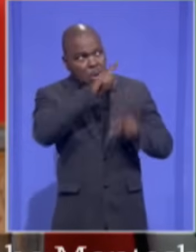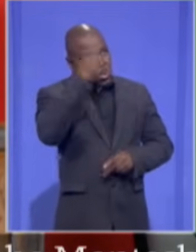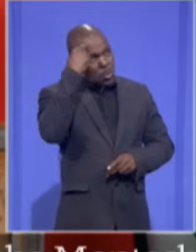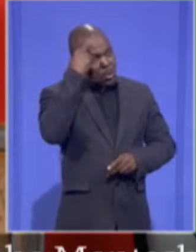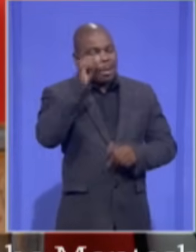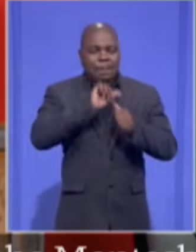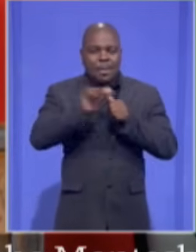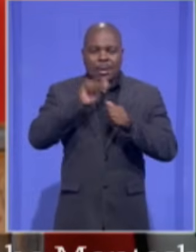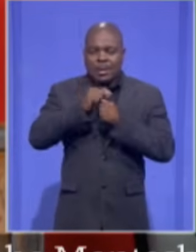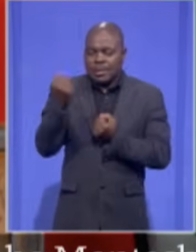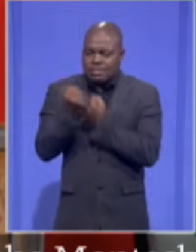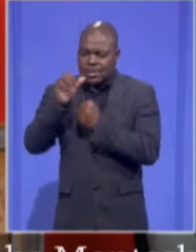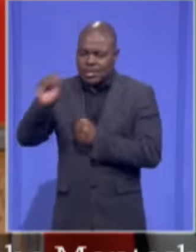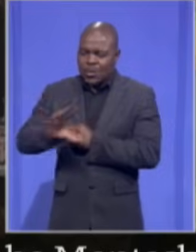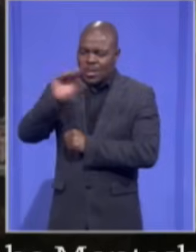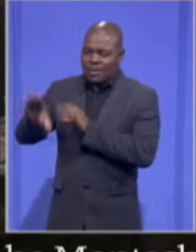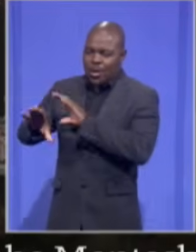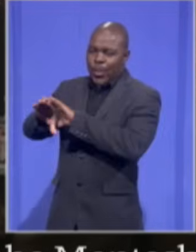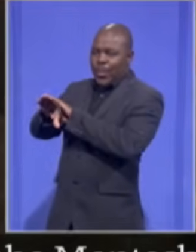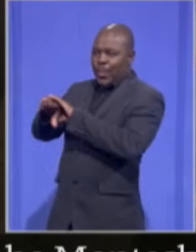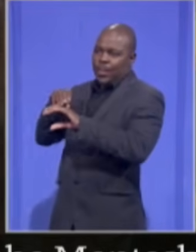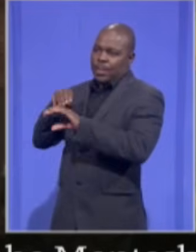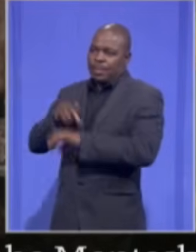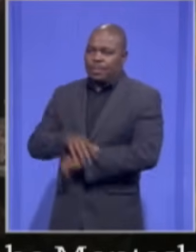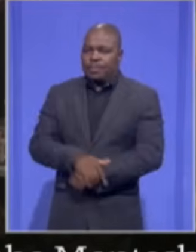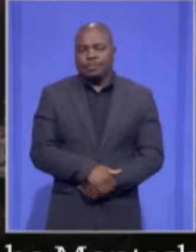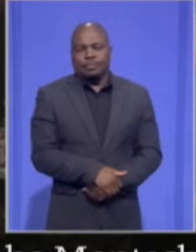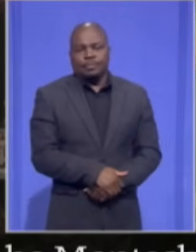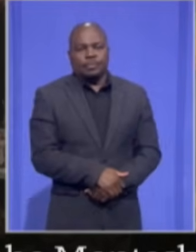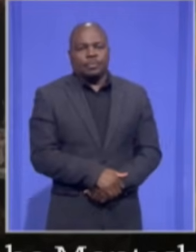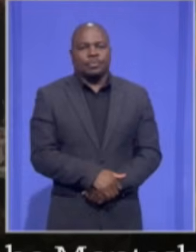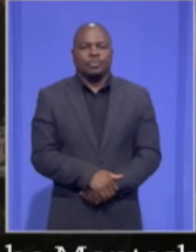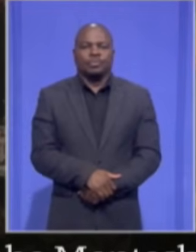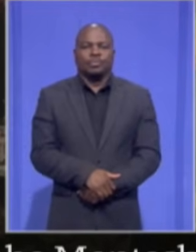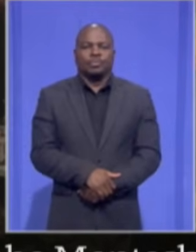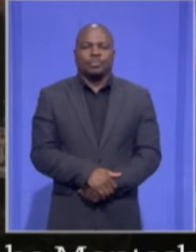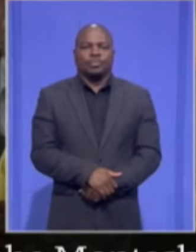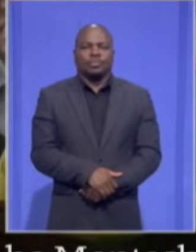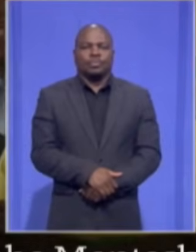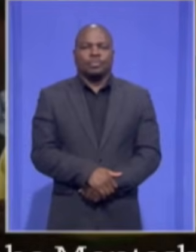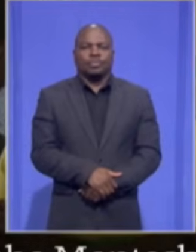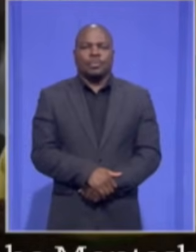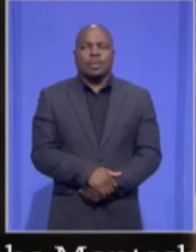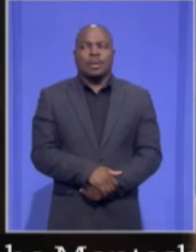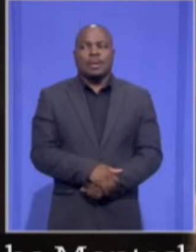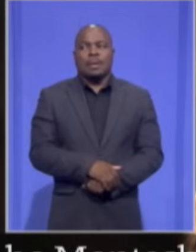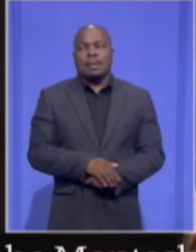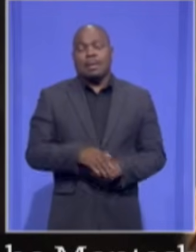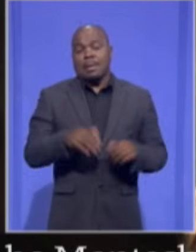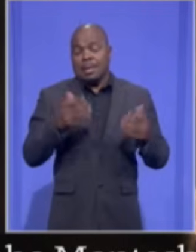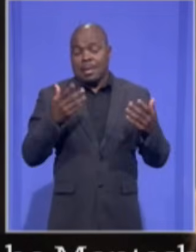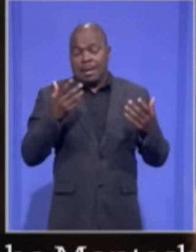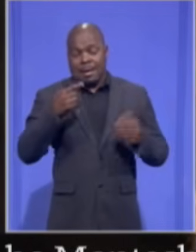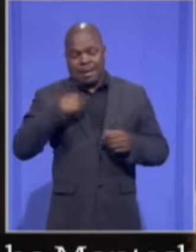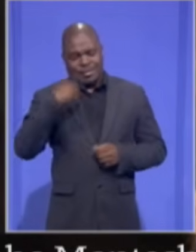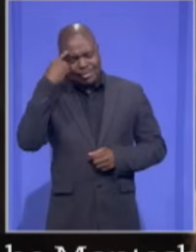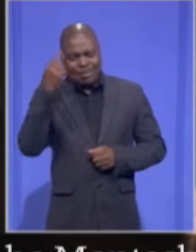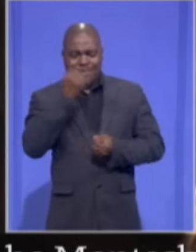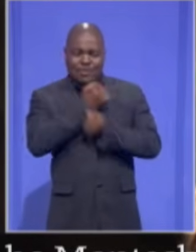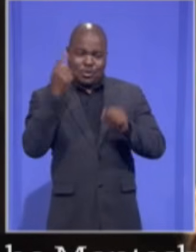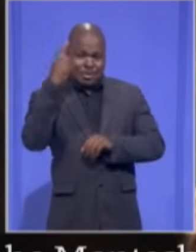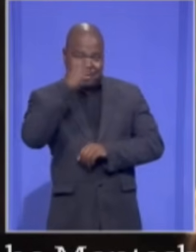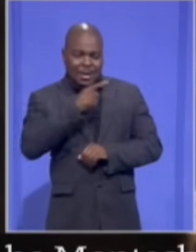kgaole dithuso tseo o neng o di fa mmuso wa Afrika Borwa. Johannesburg City said, on the Freedom Day, I call on all